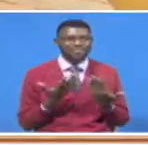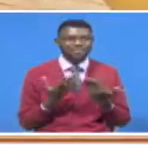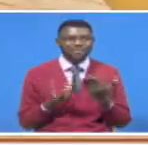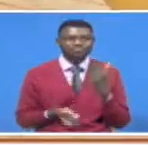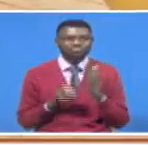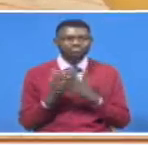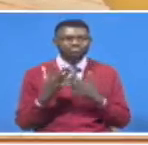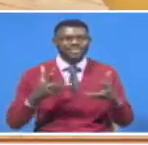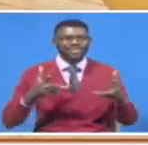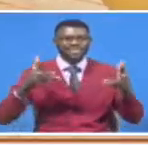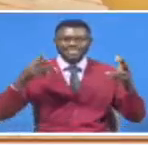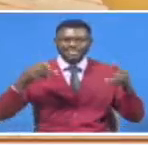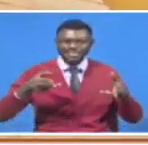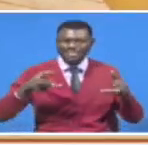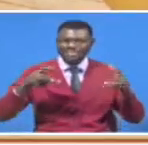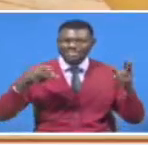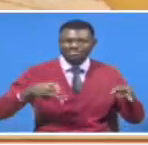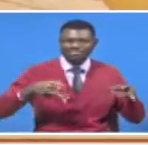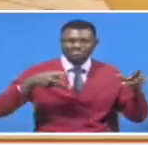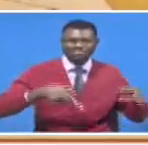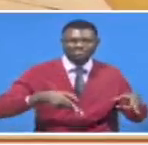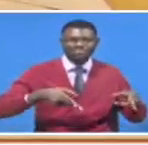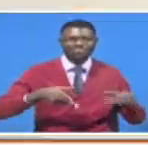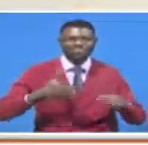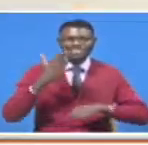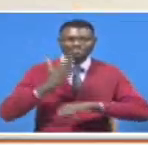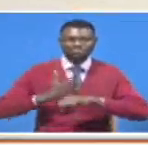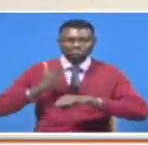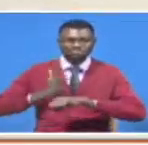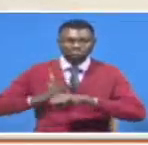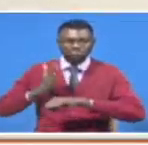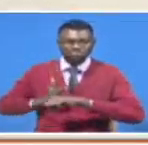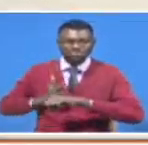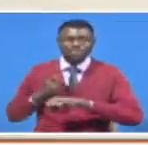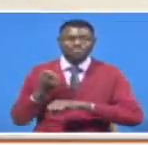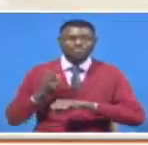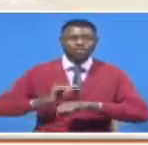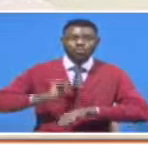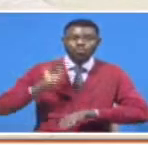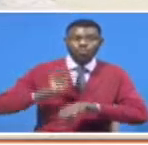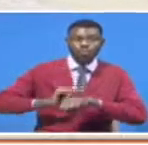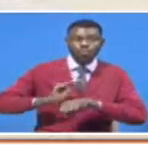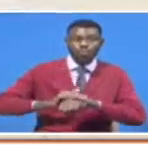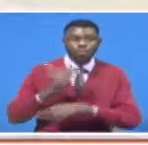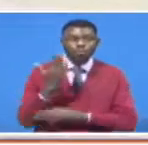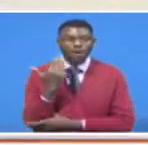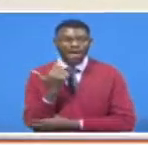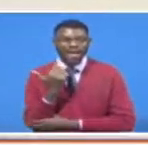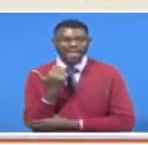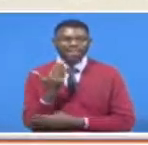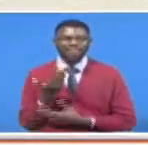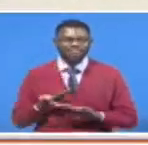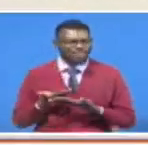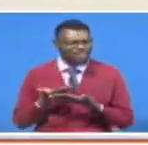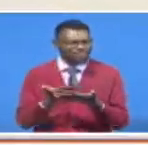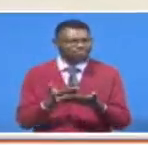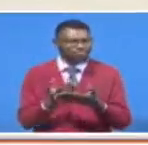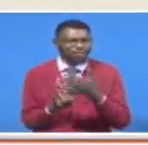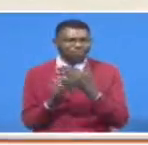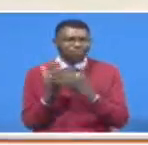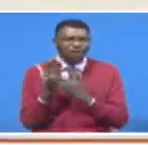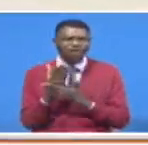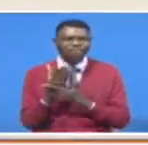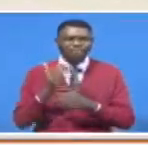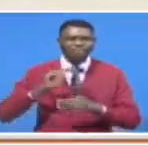chisels. And when you are using this chisel plow, it is very good for high production, less